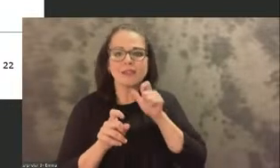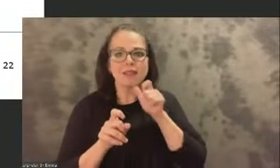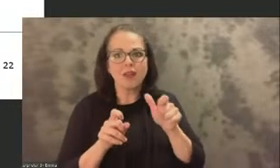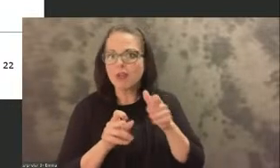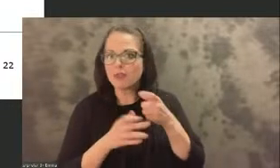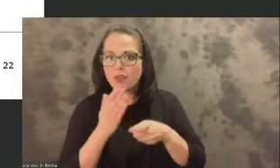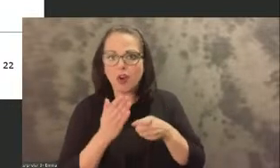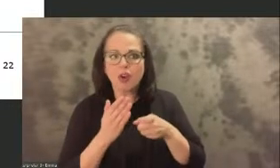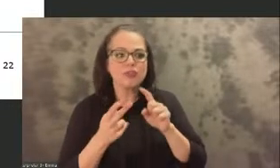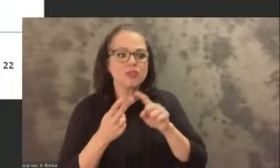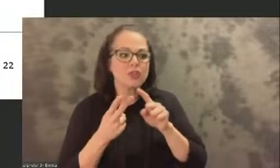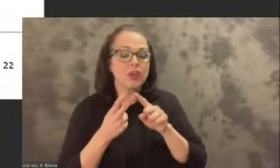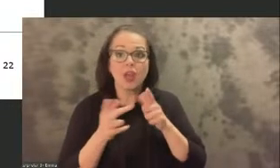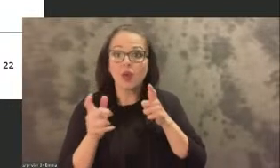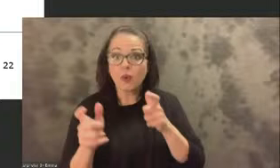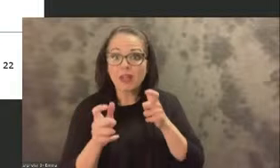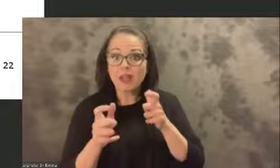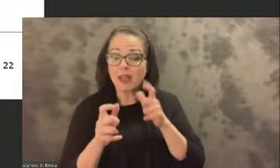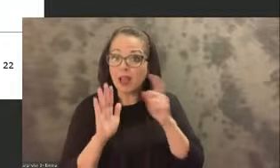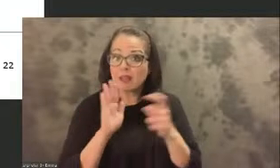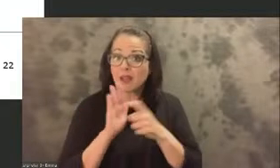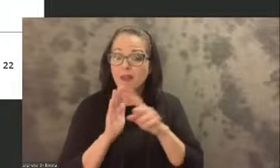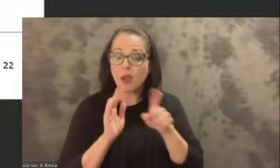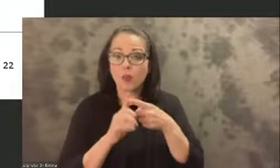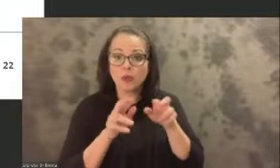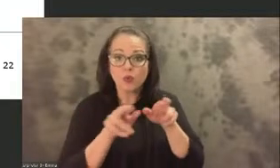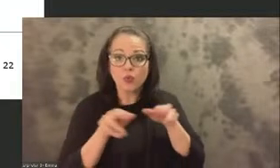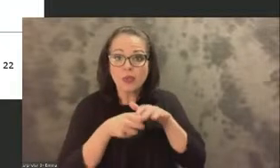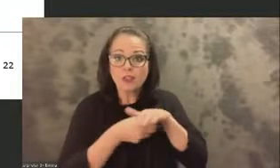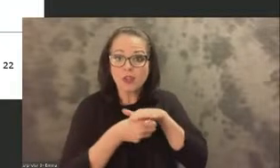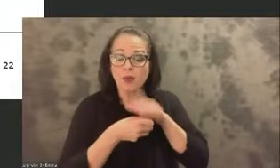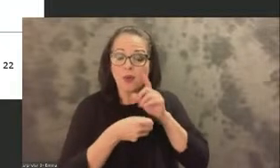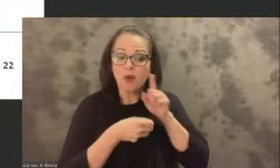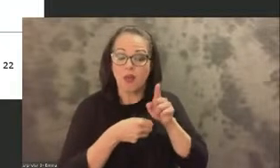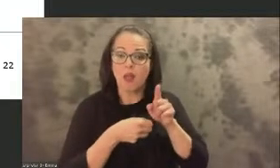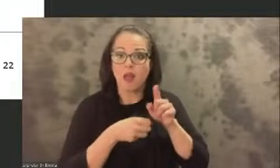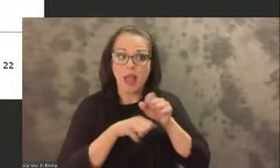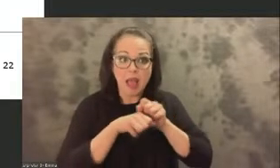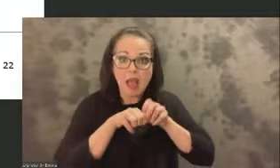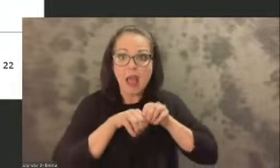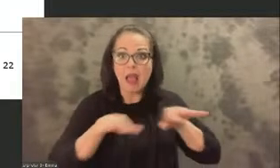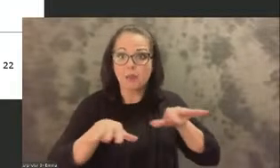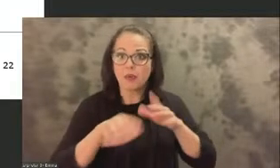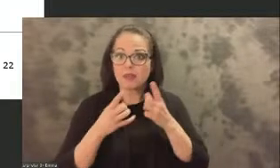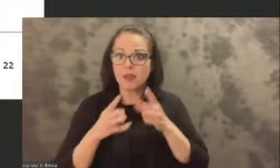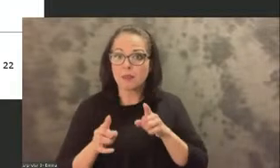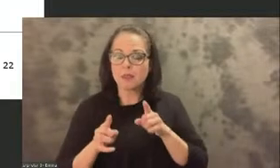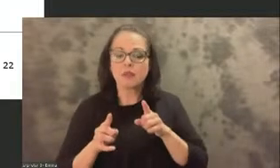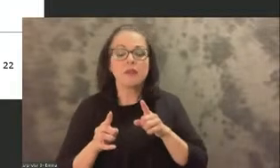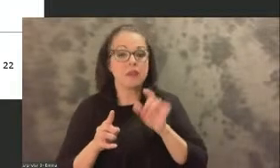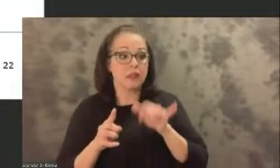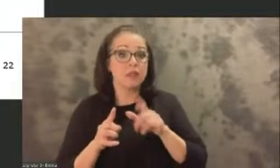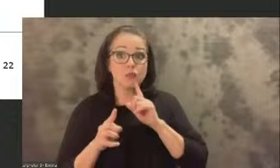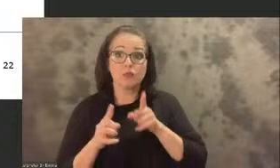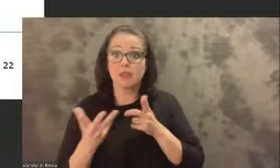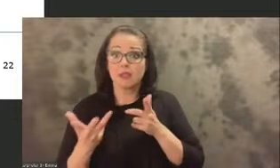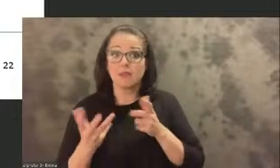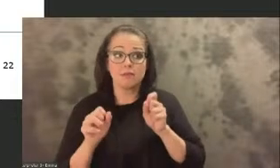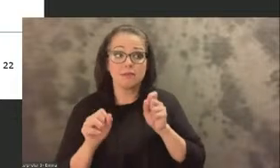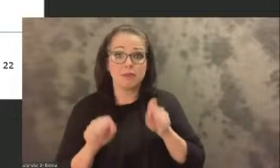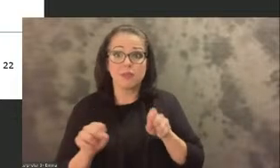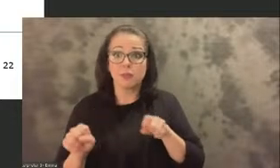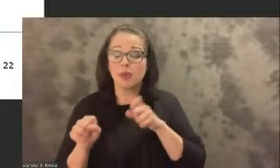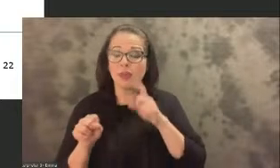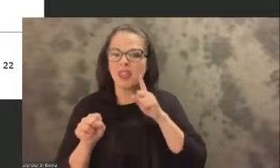quickly identify when regional outbreaks occur. And this is completely possible given the fact the mutation of the virus and areas that have